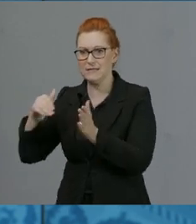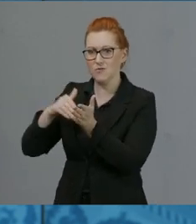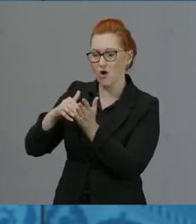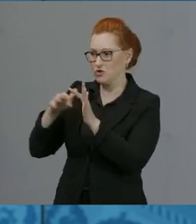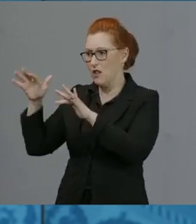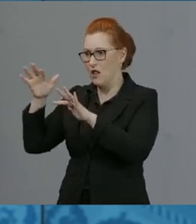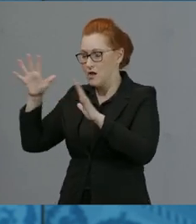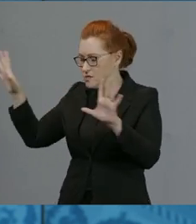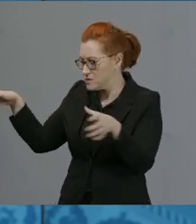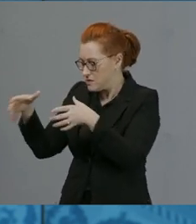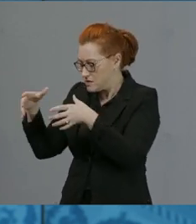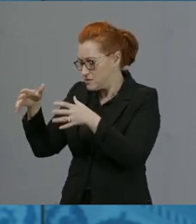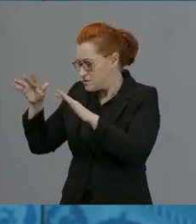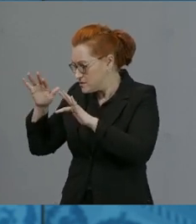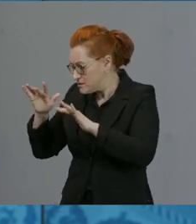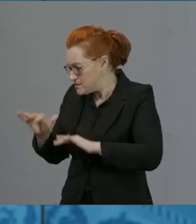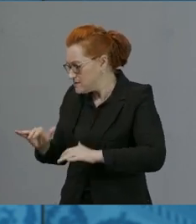and that's what's being done today.